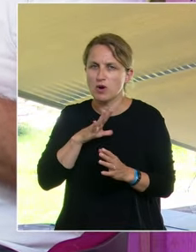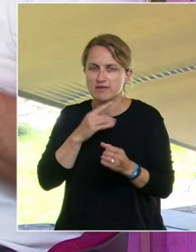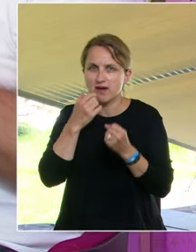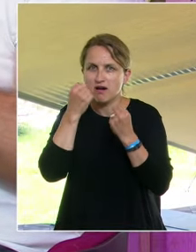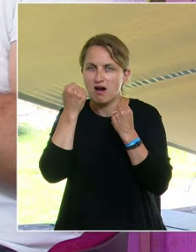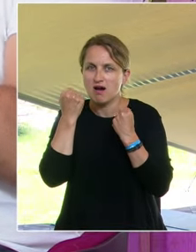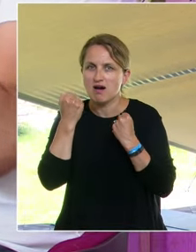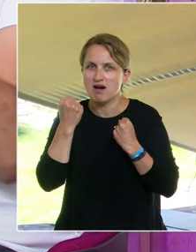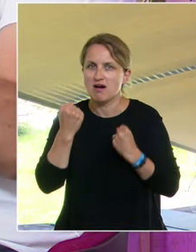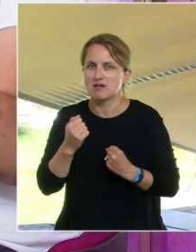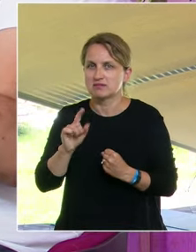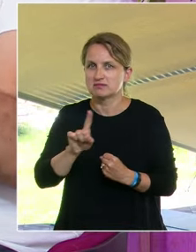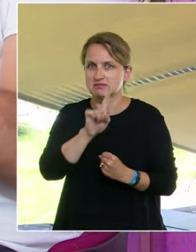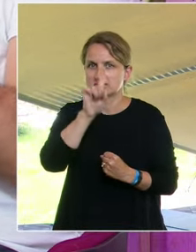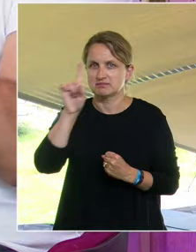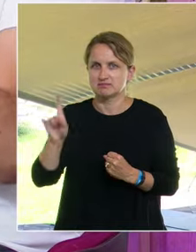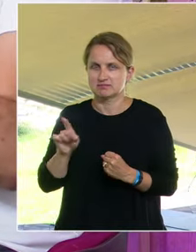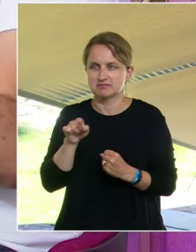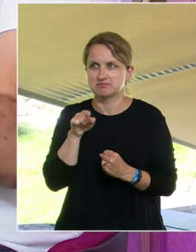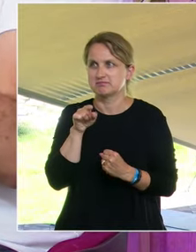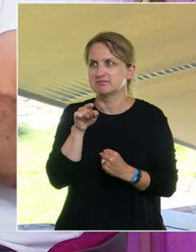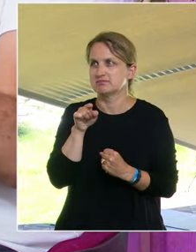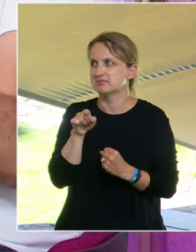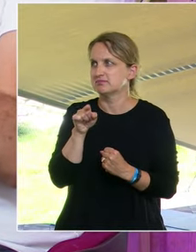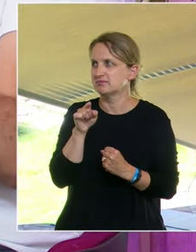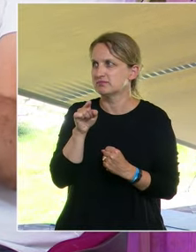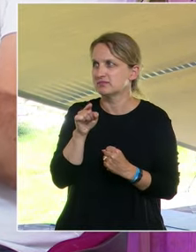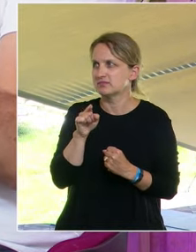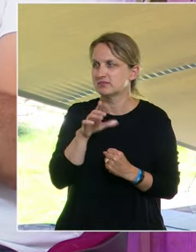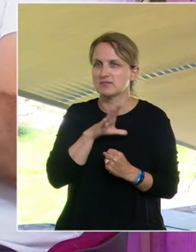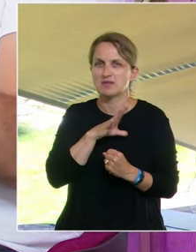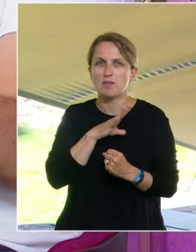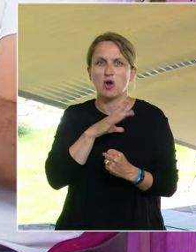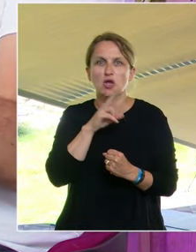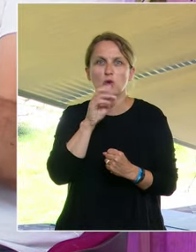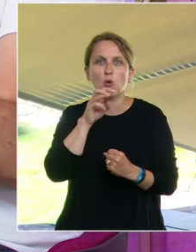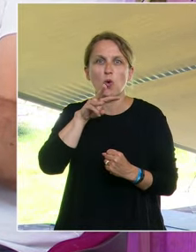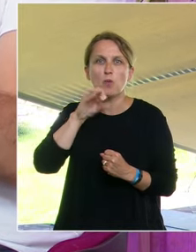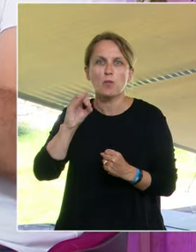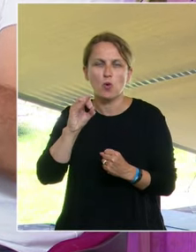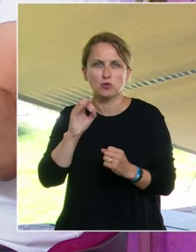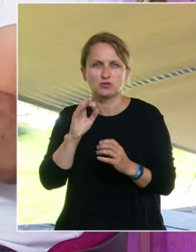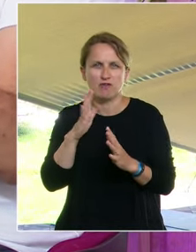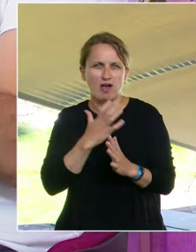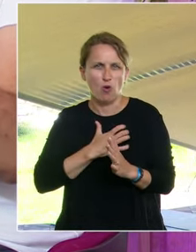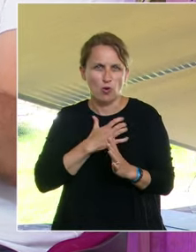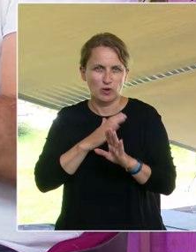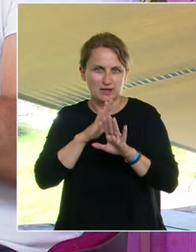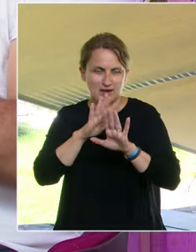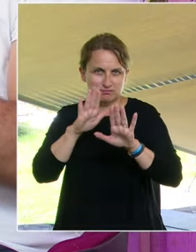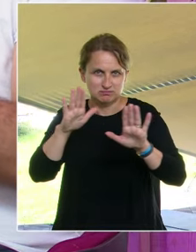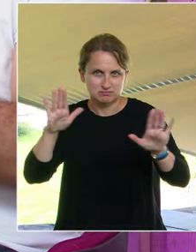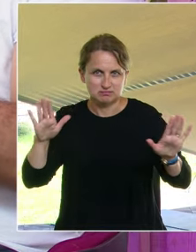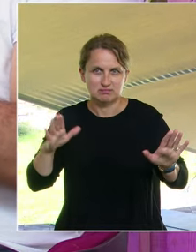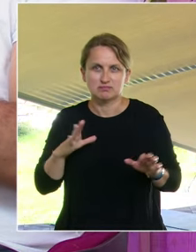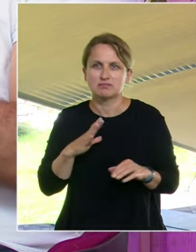but and he's very visual, had a very important show in Kumu, the National Art Museum, etc. But in a way, in the process, he had